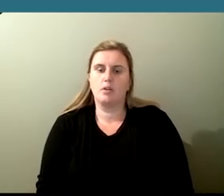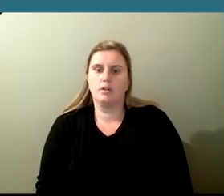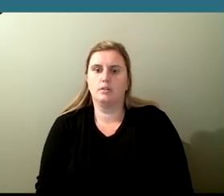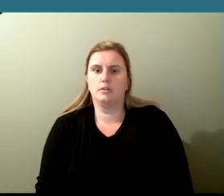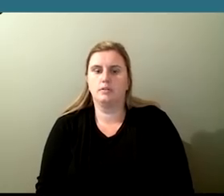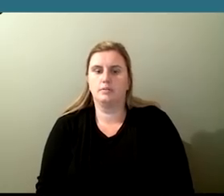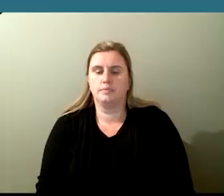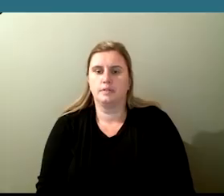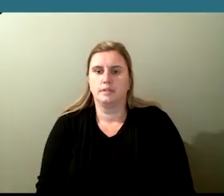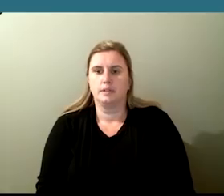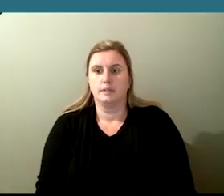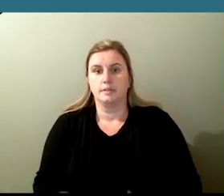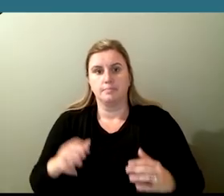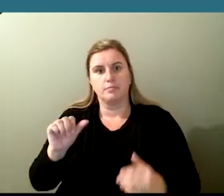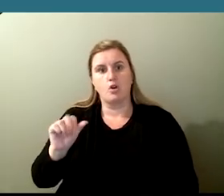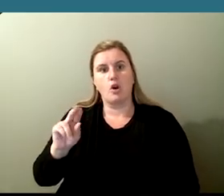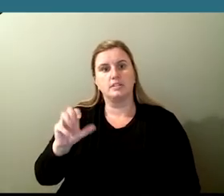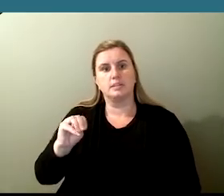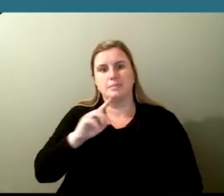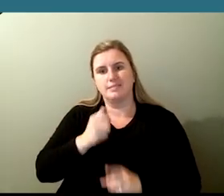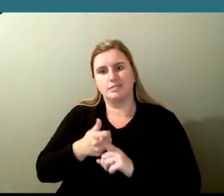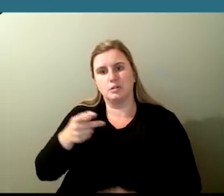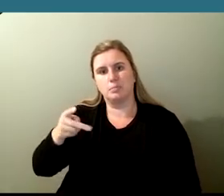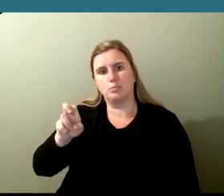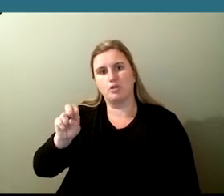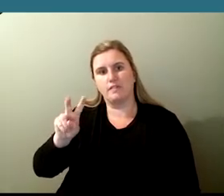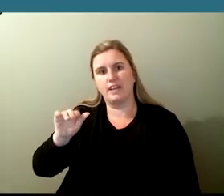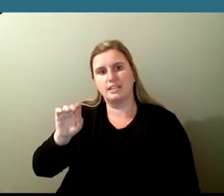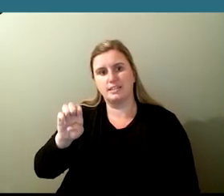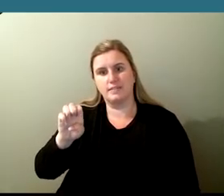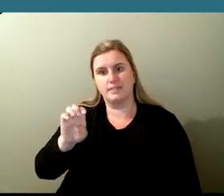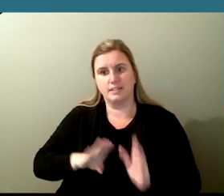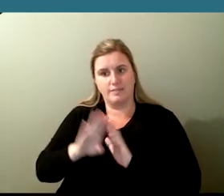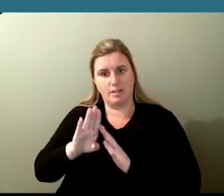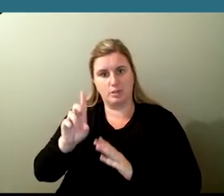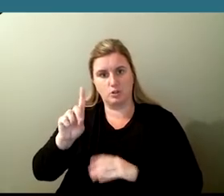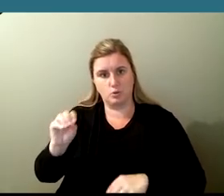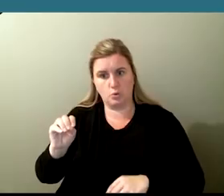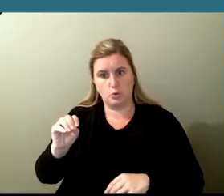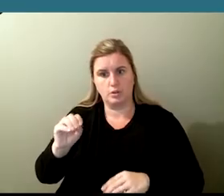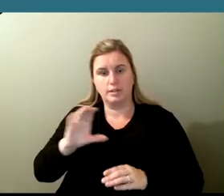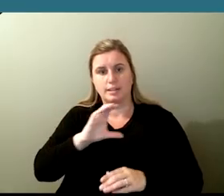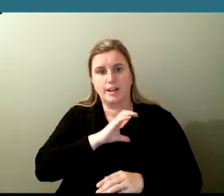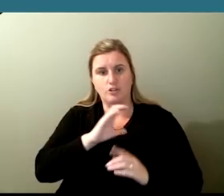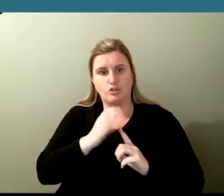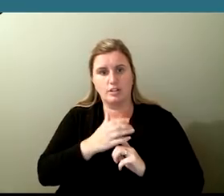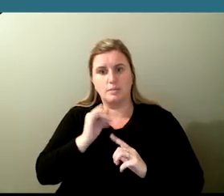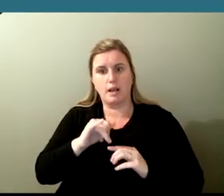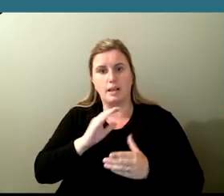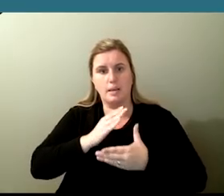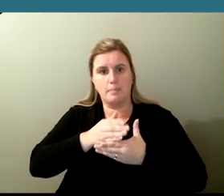So as we know, autism is a pervasive developmental disorder, which is characterized by